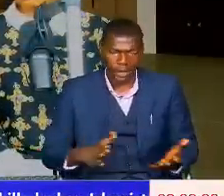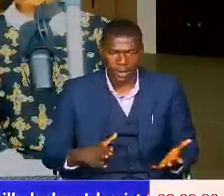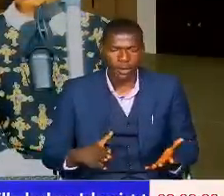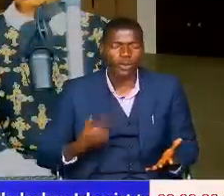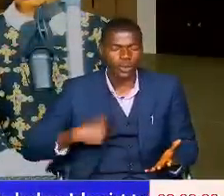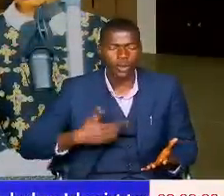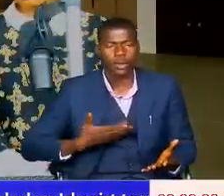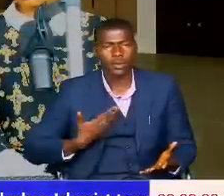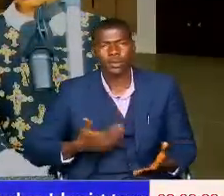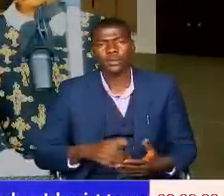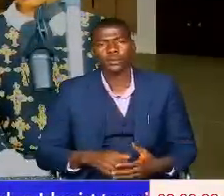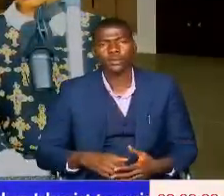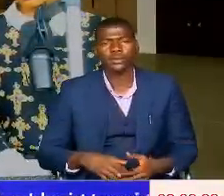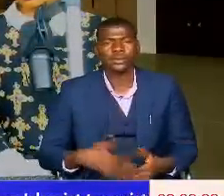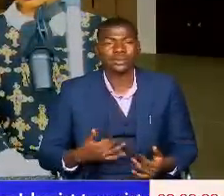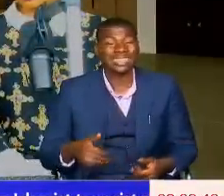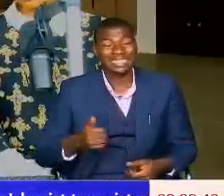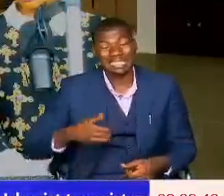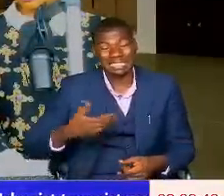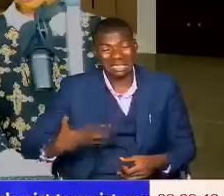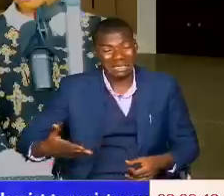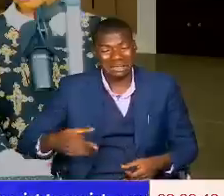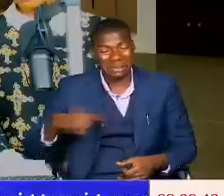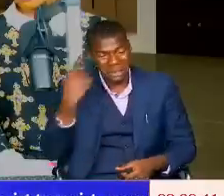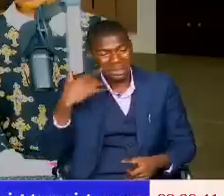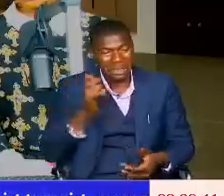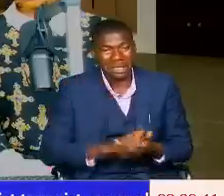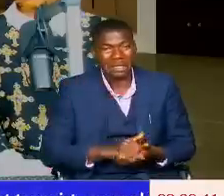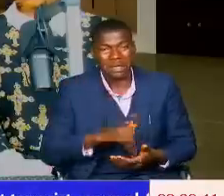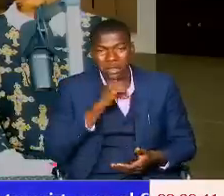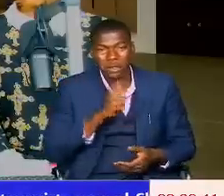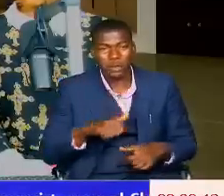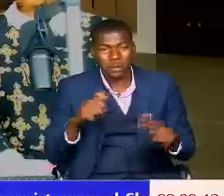possible in Nigeria, it's happening in Nigeria.